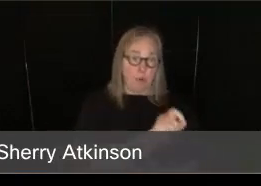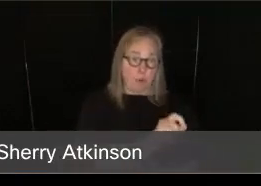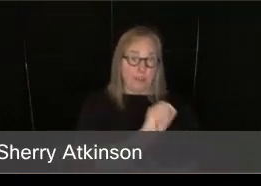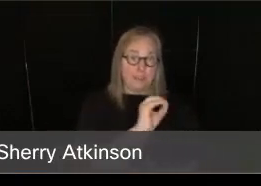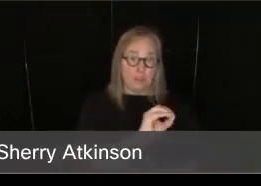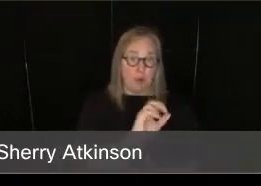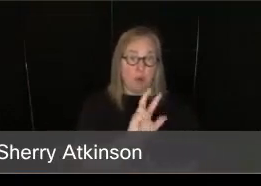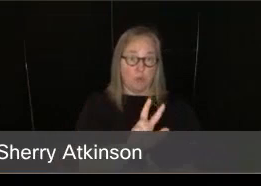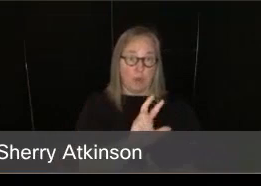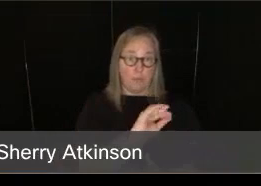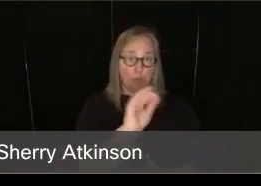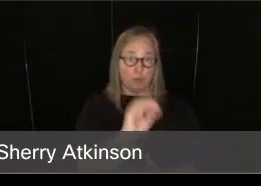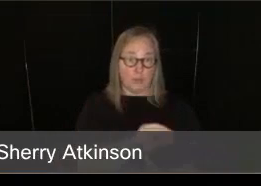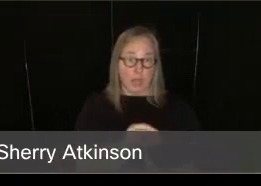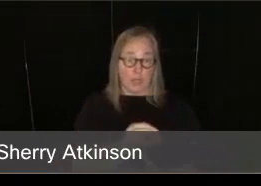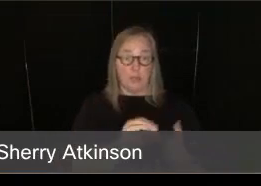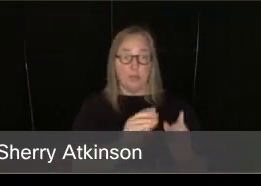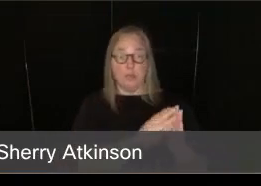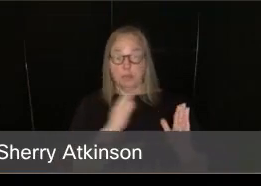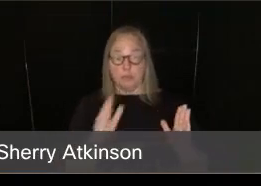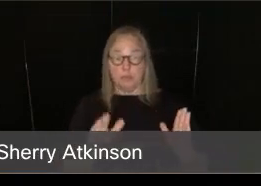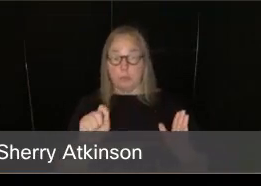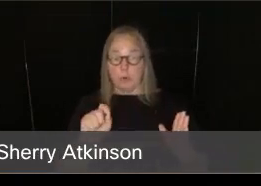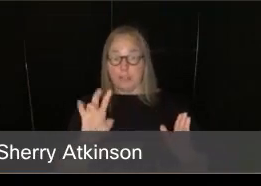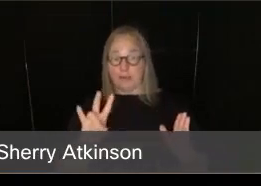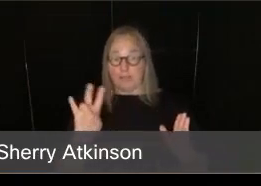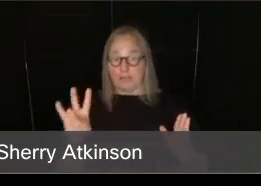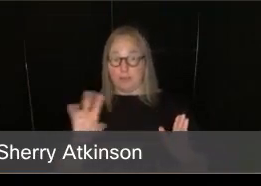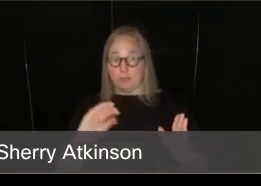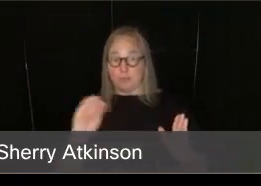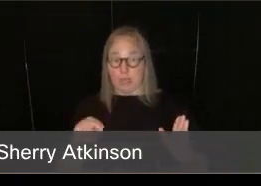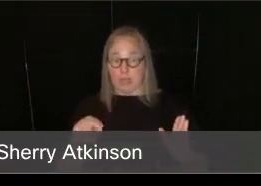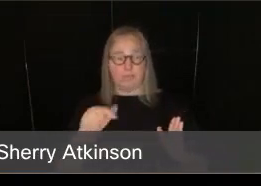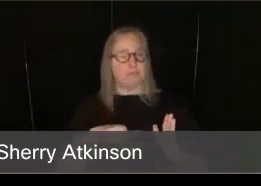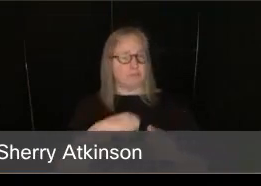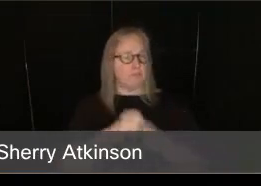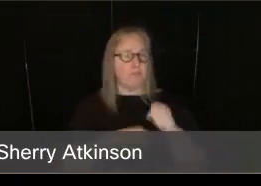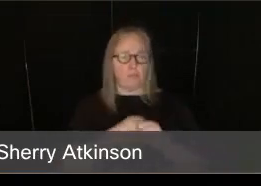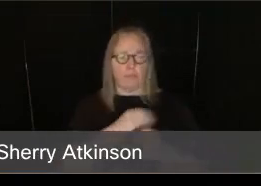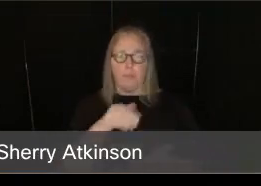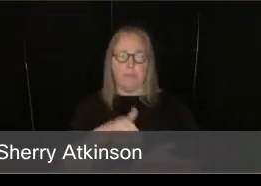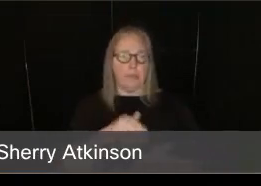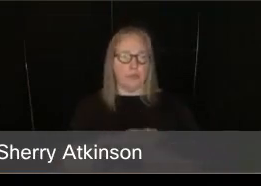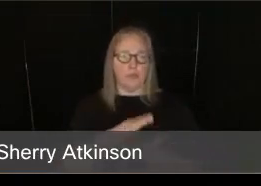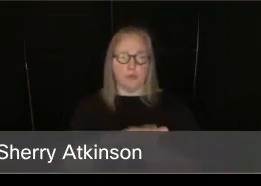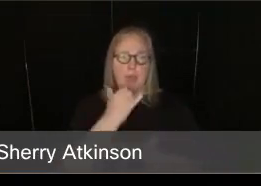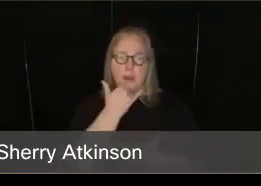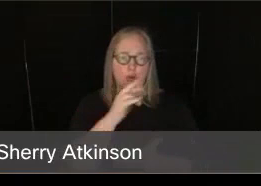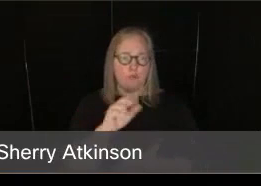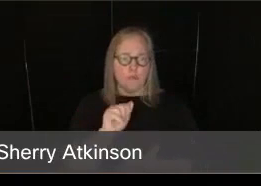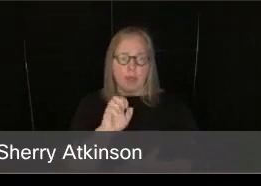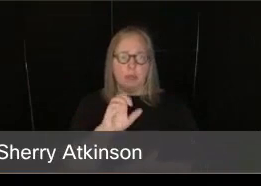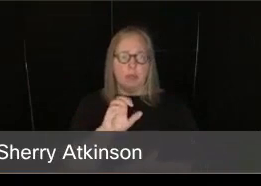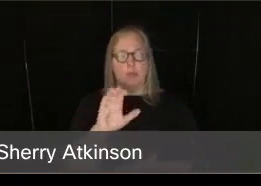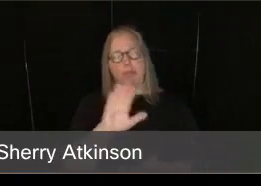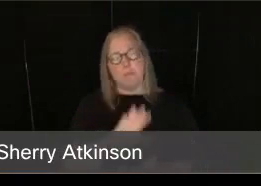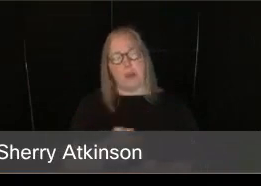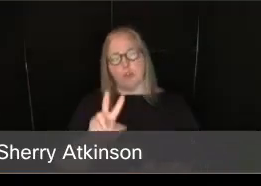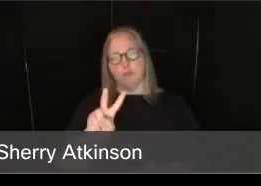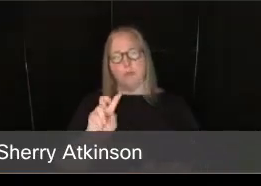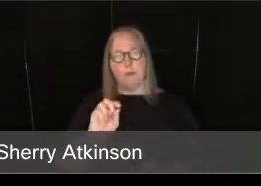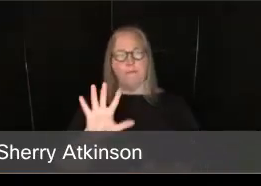0.03% to 0.77%. This year, the middle school error rate was about